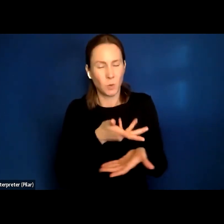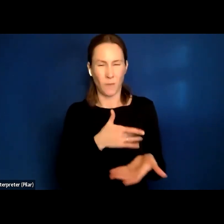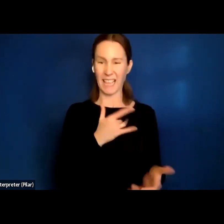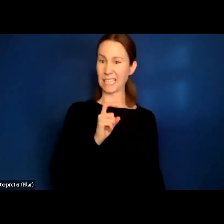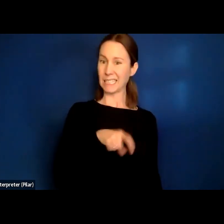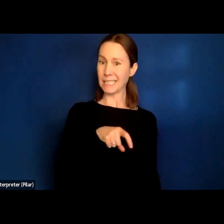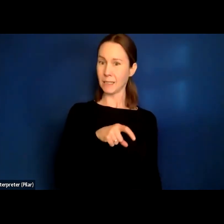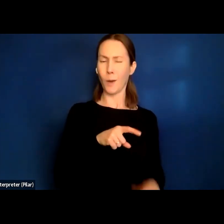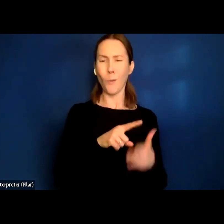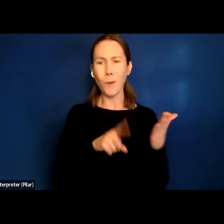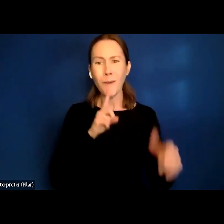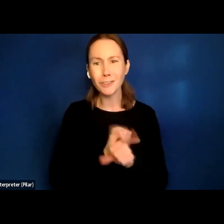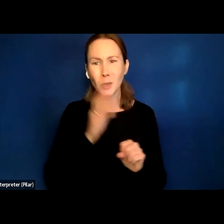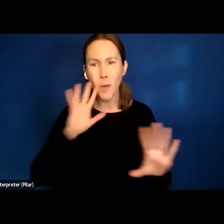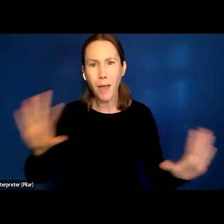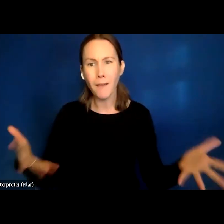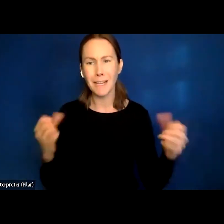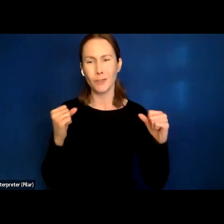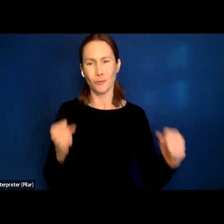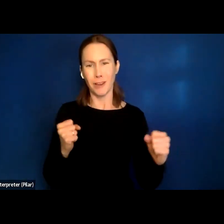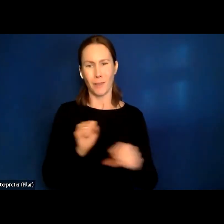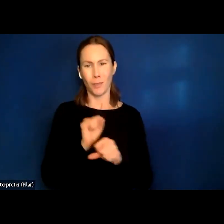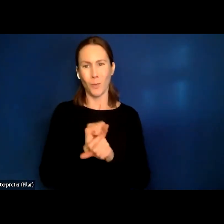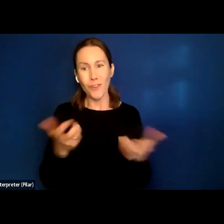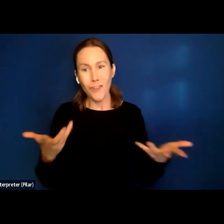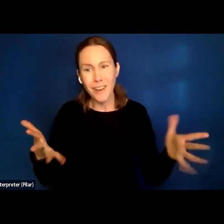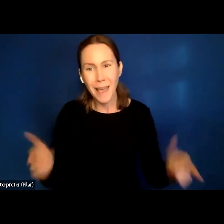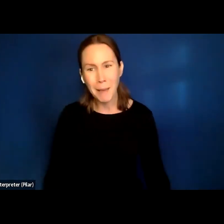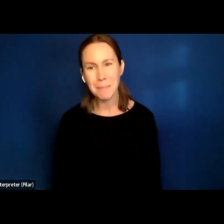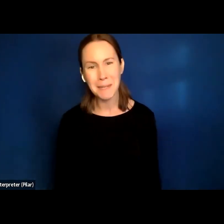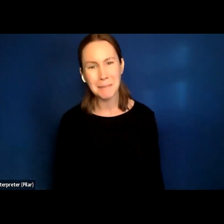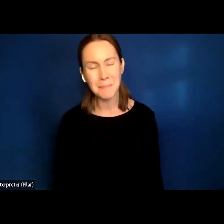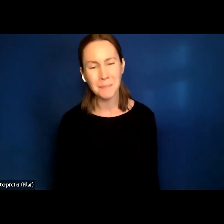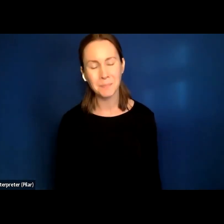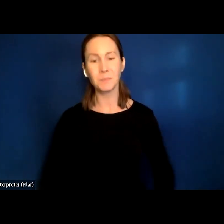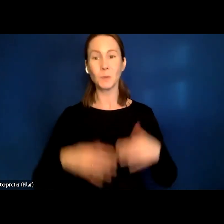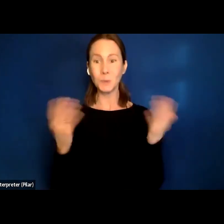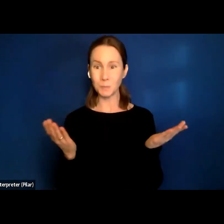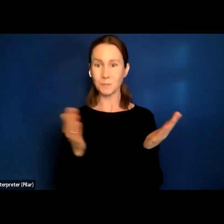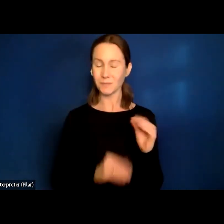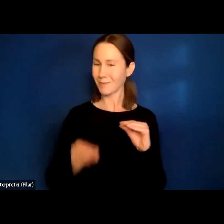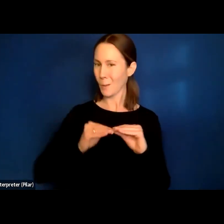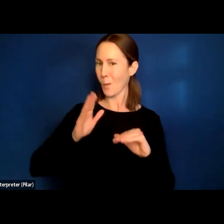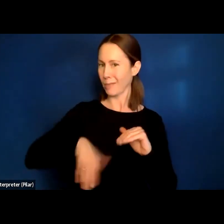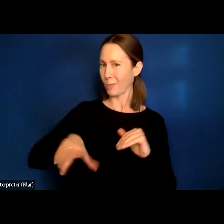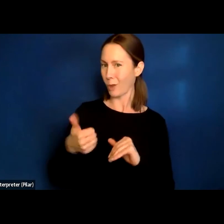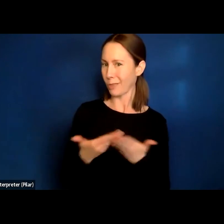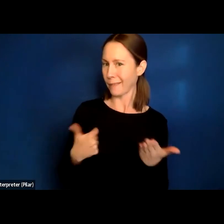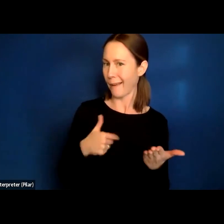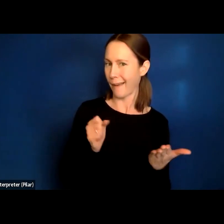lift up and strengthen the work that was already being done. And so more than the other questions I asked, I